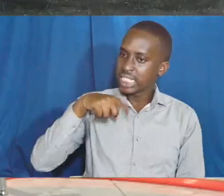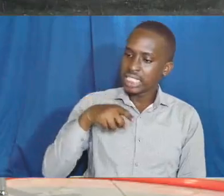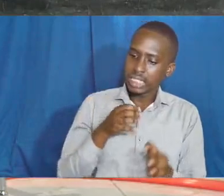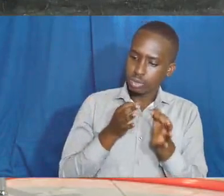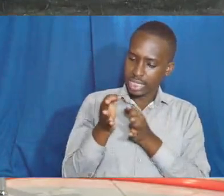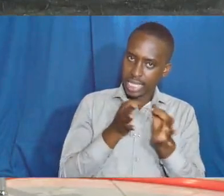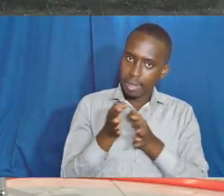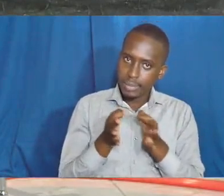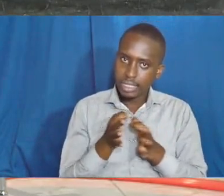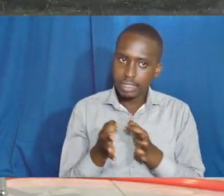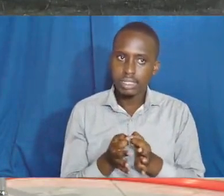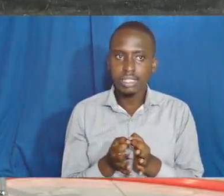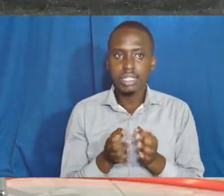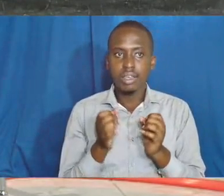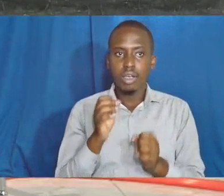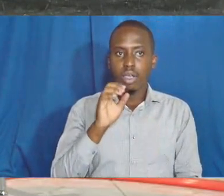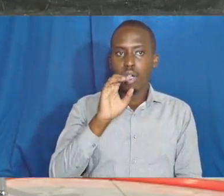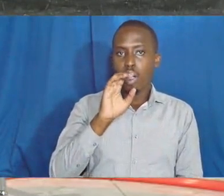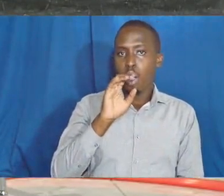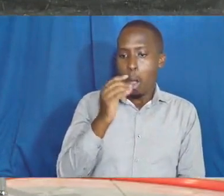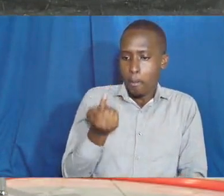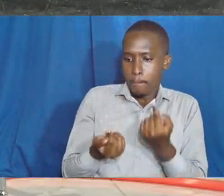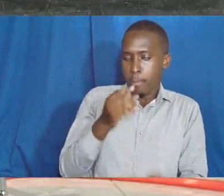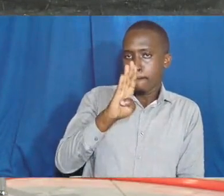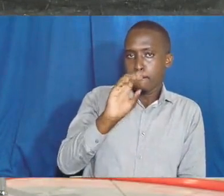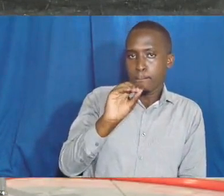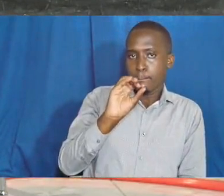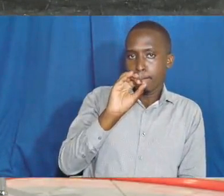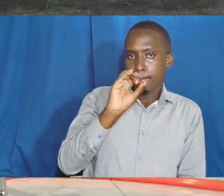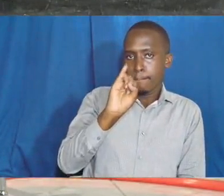determine that the boiling point